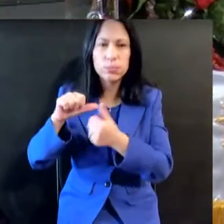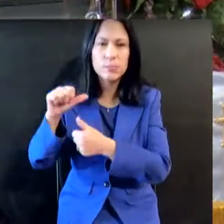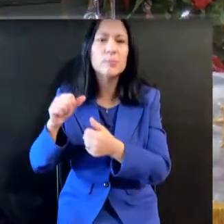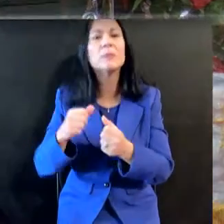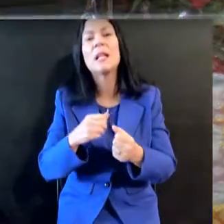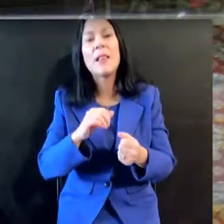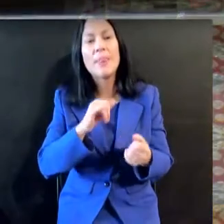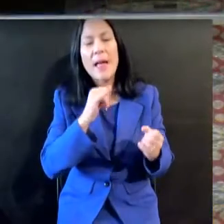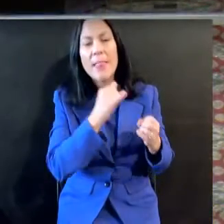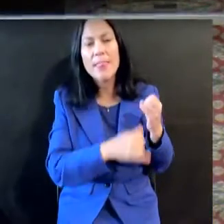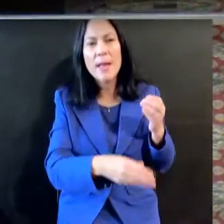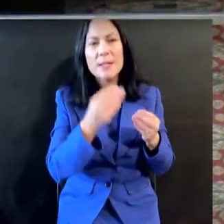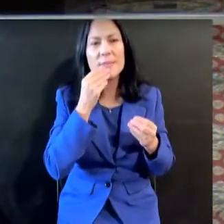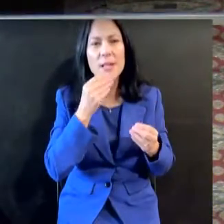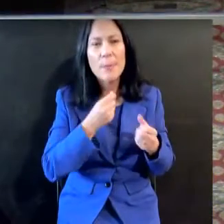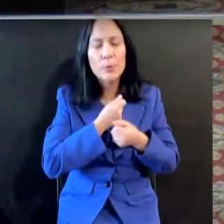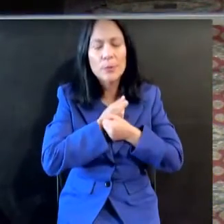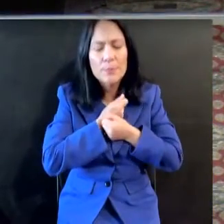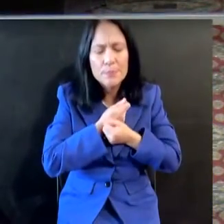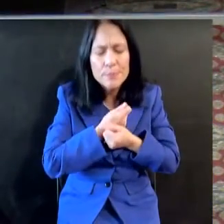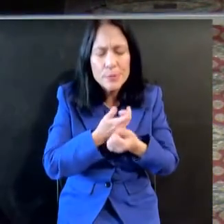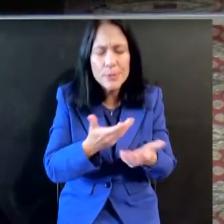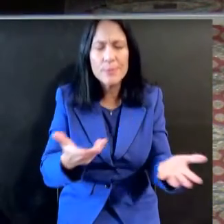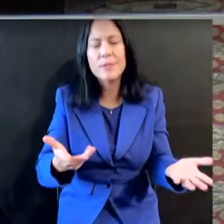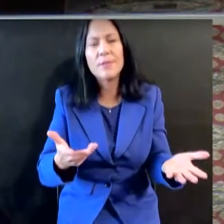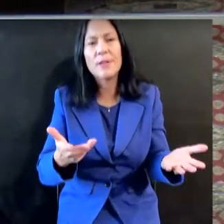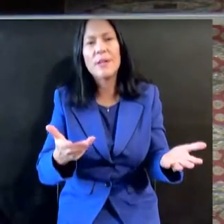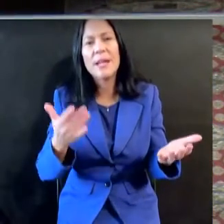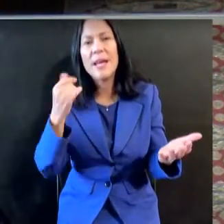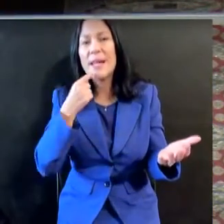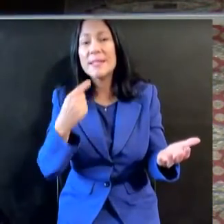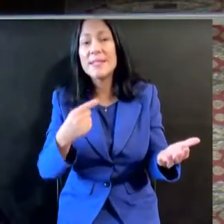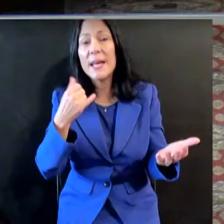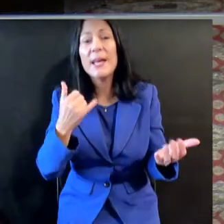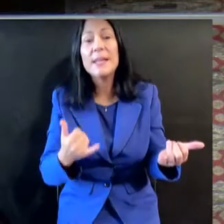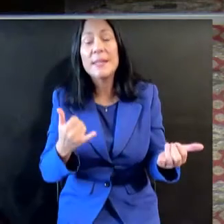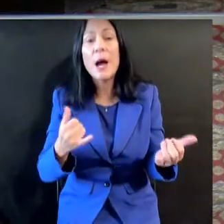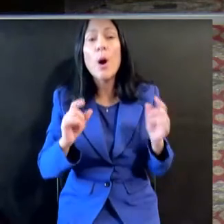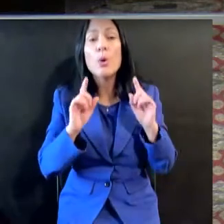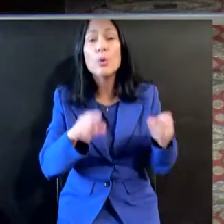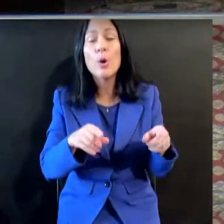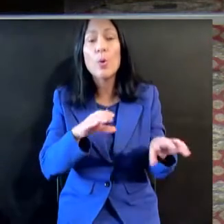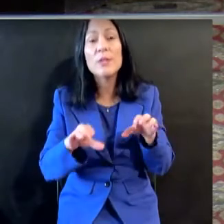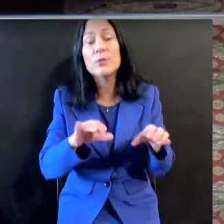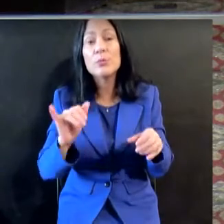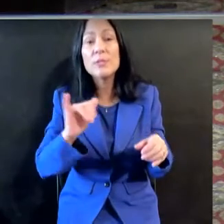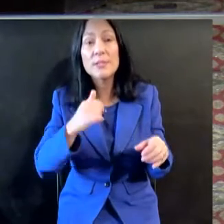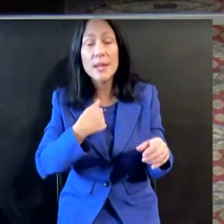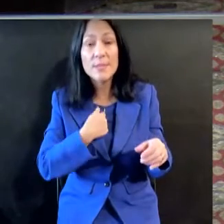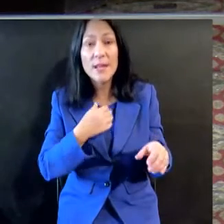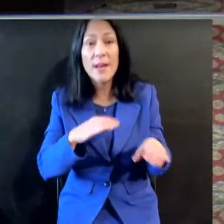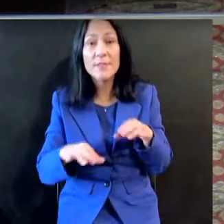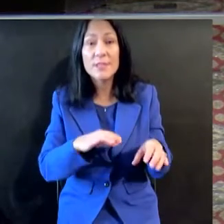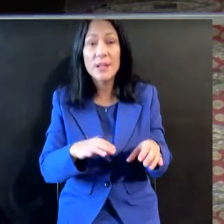and in that last gathering with his disciples saying, now do, go and do as I have done. Love one another as I have loved